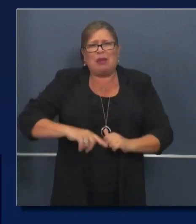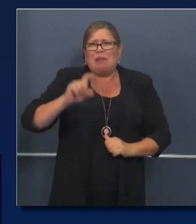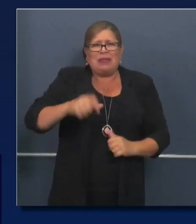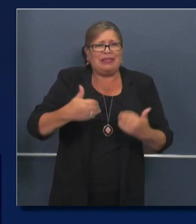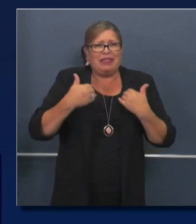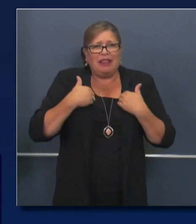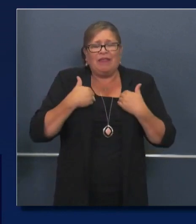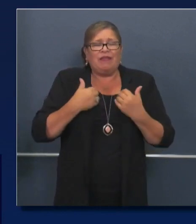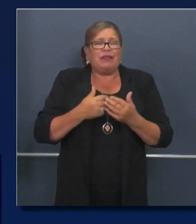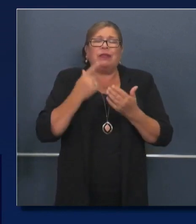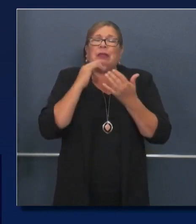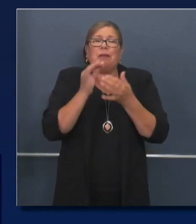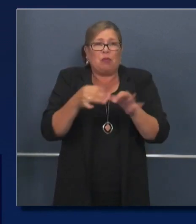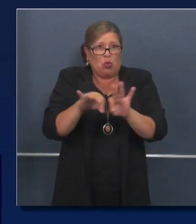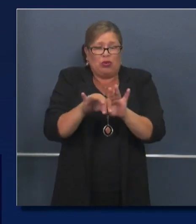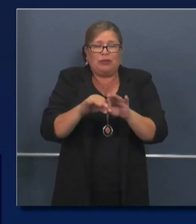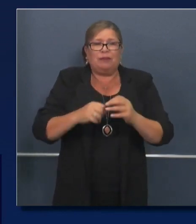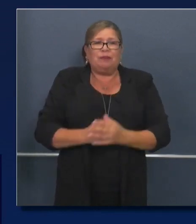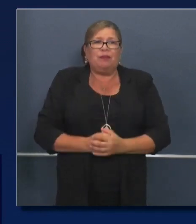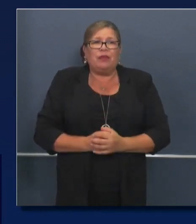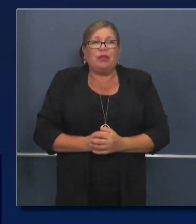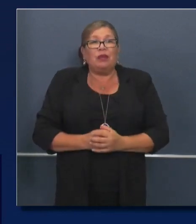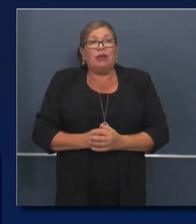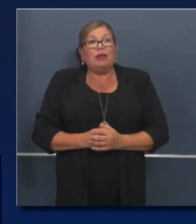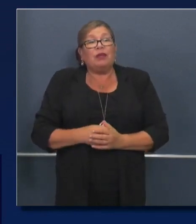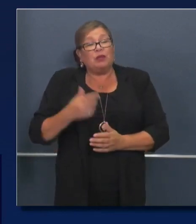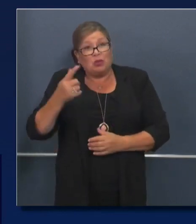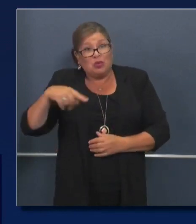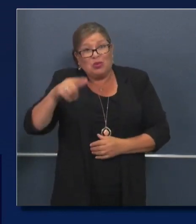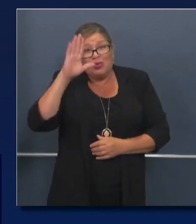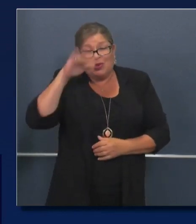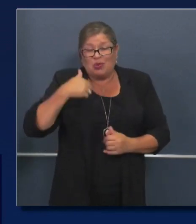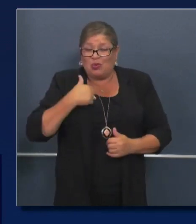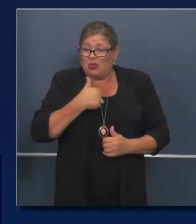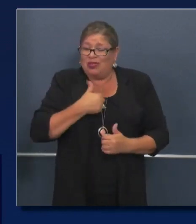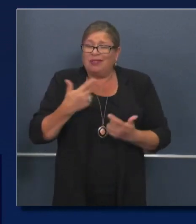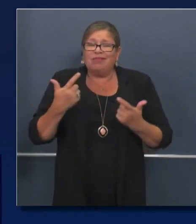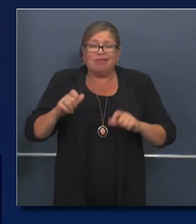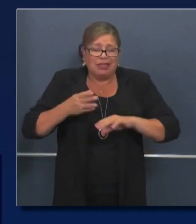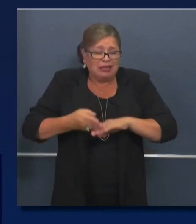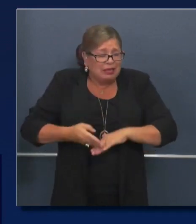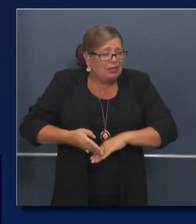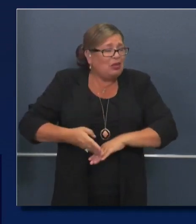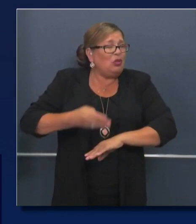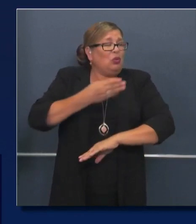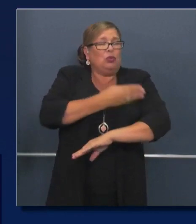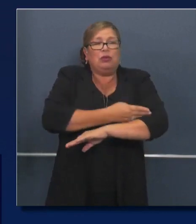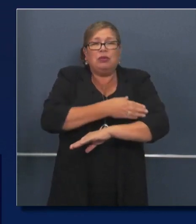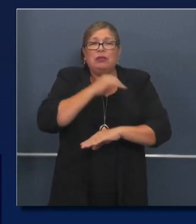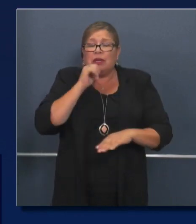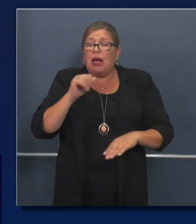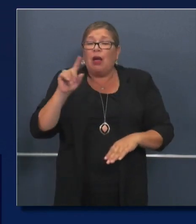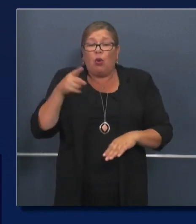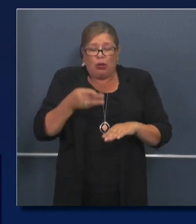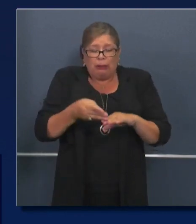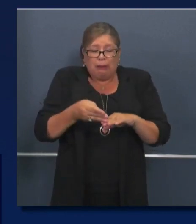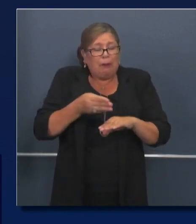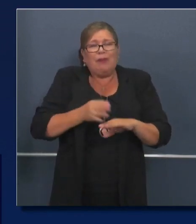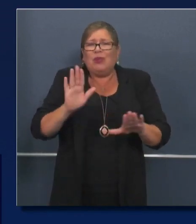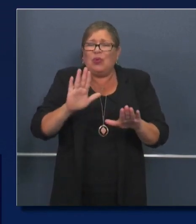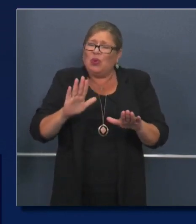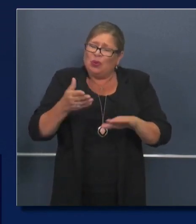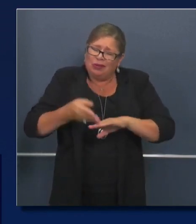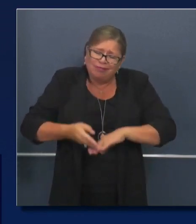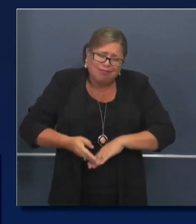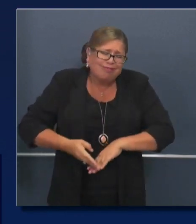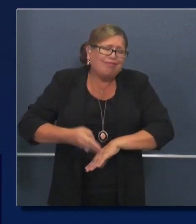emphasis that folks know that we have made huge gains. And when I mean huge, I mean in the tunes of tens of millions